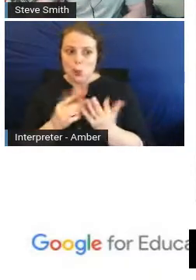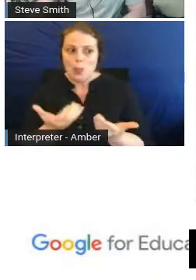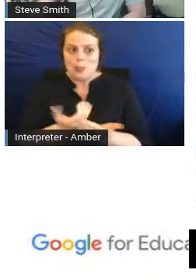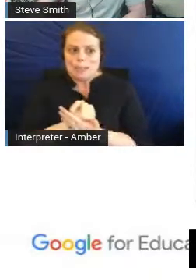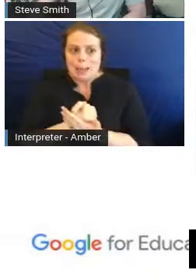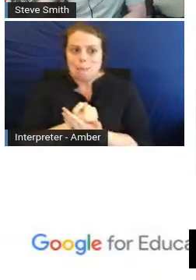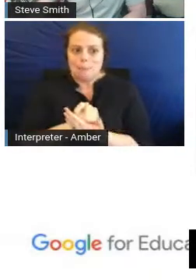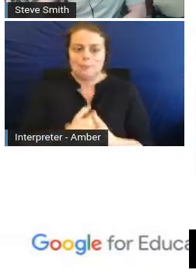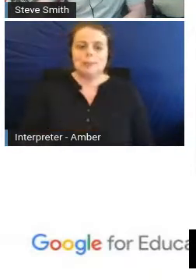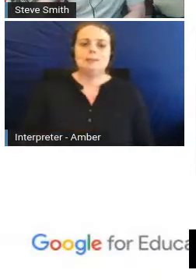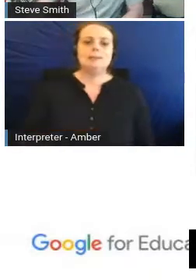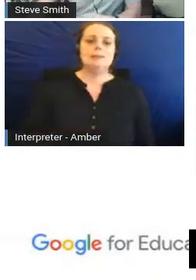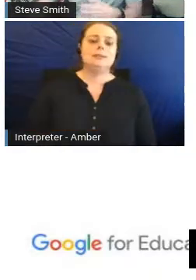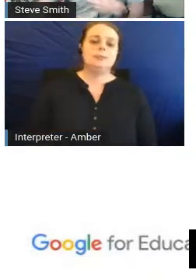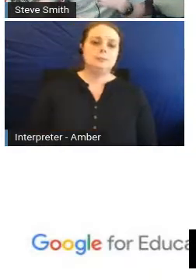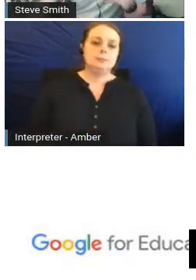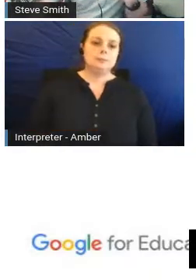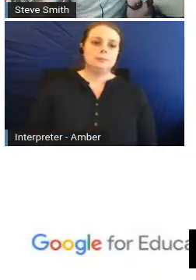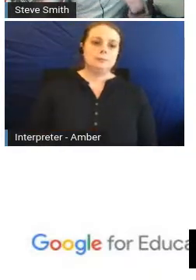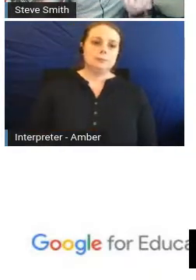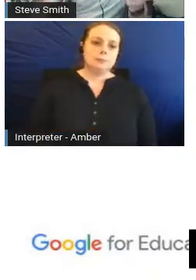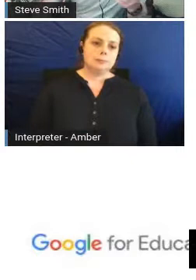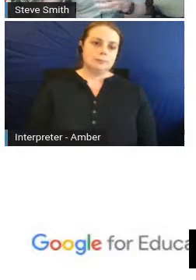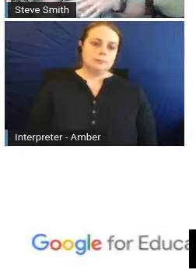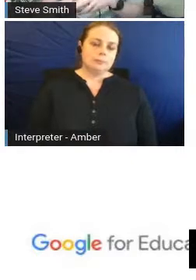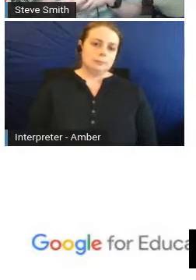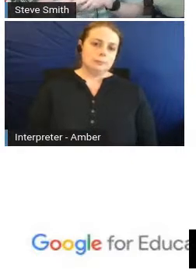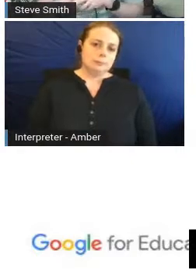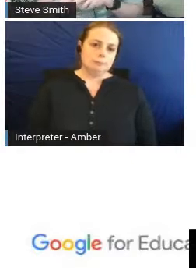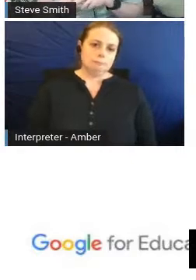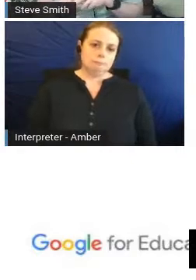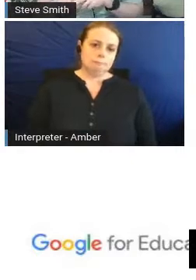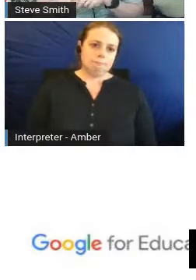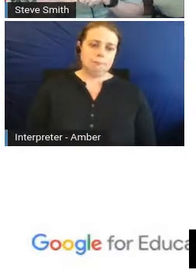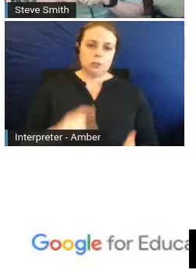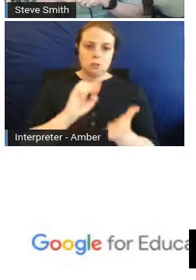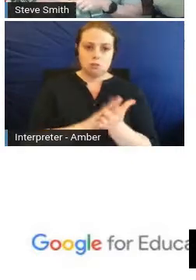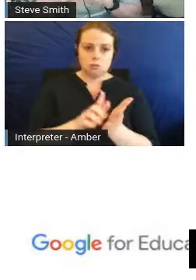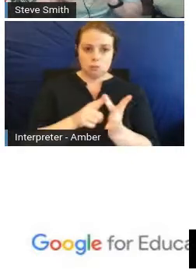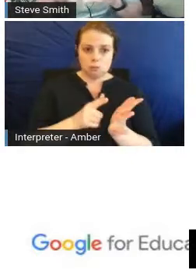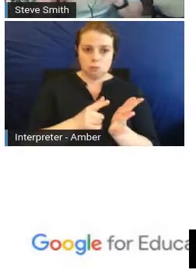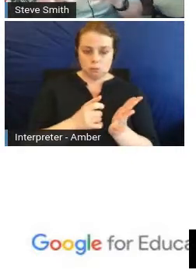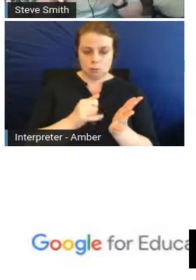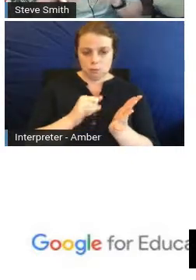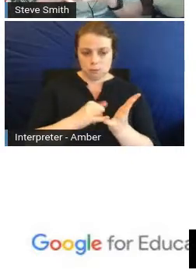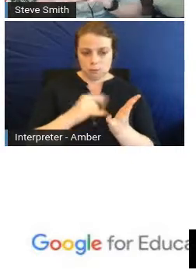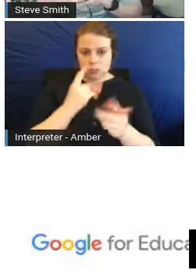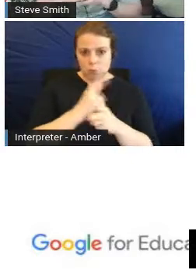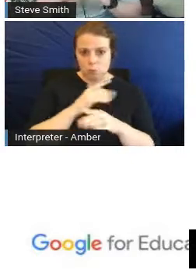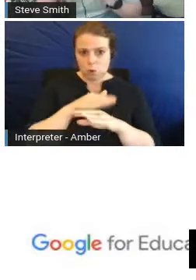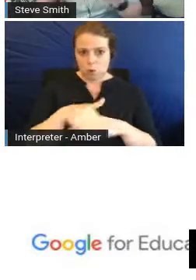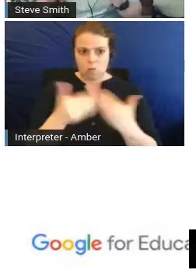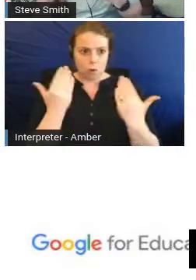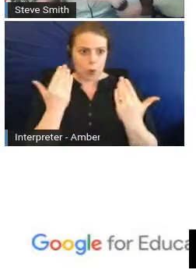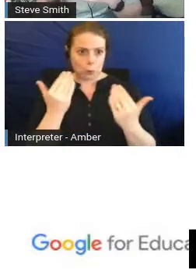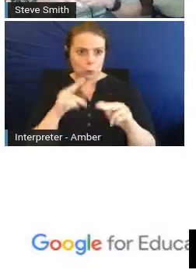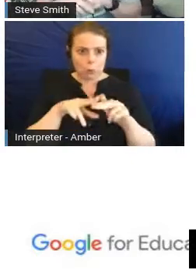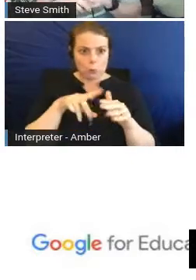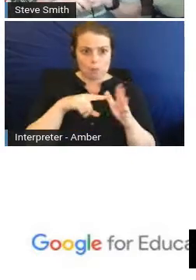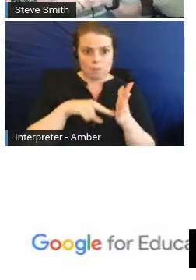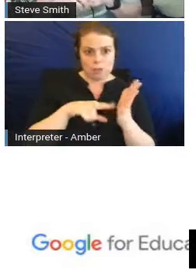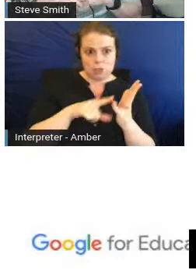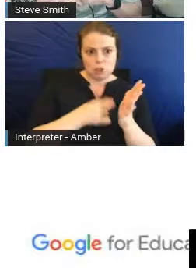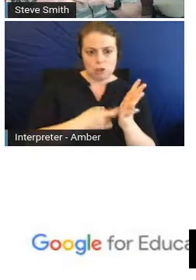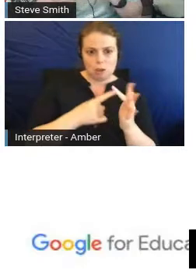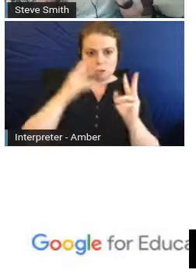So Chris alluded to a really cool tool called